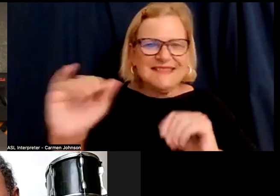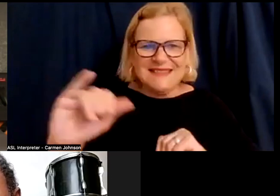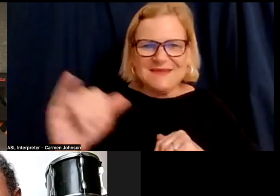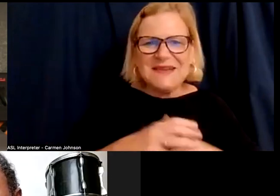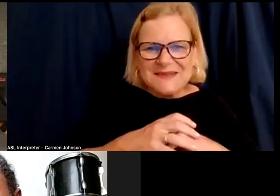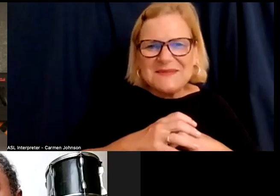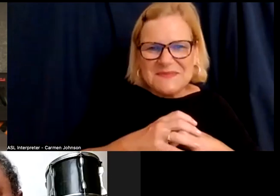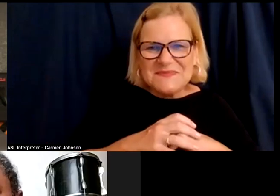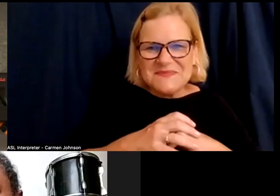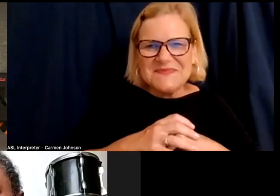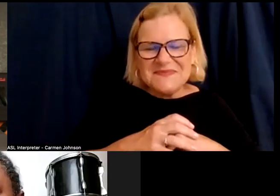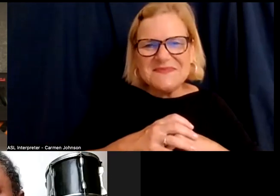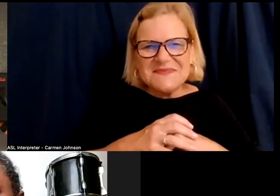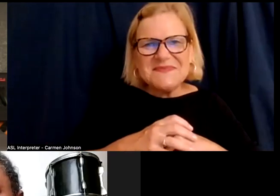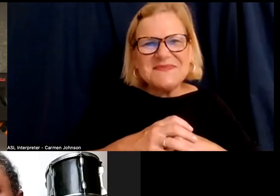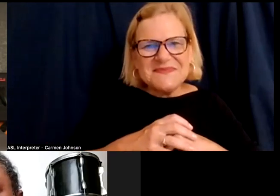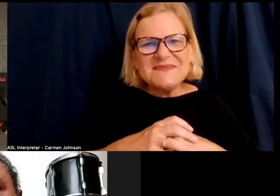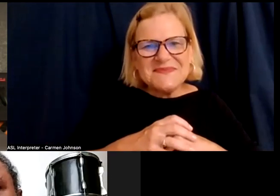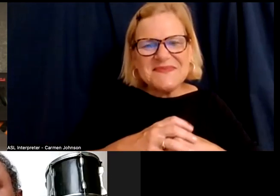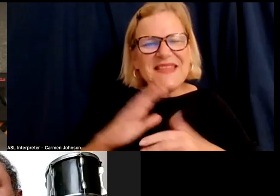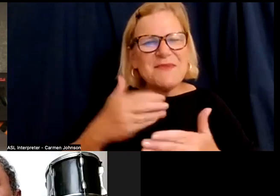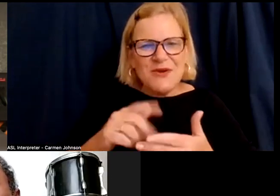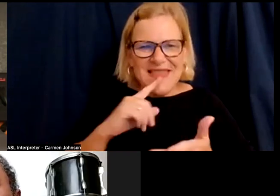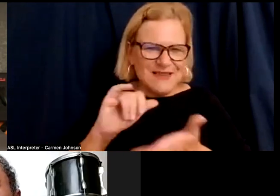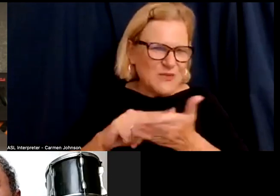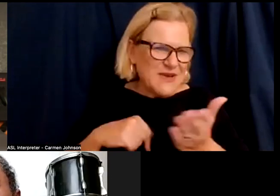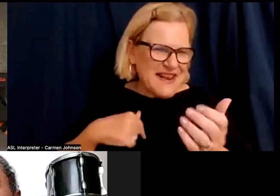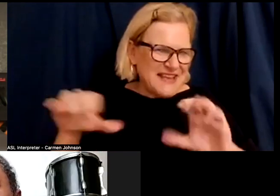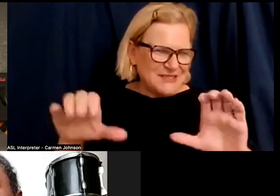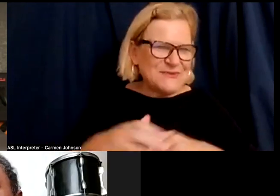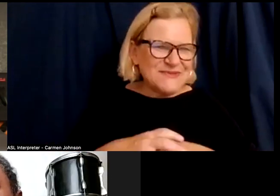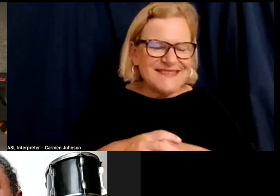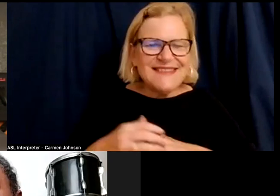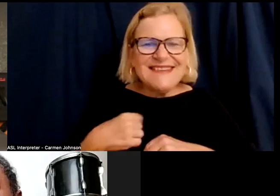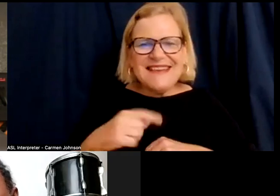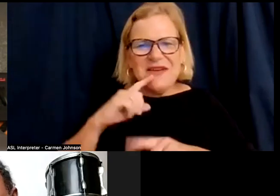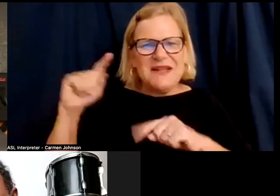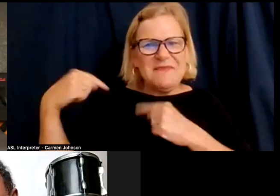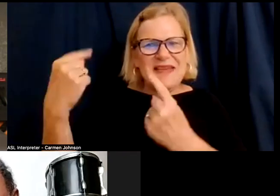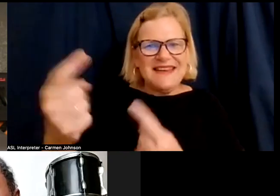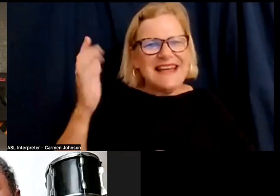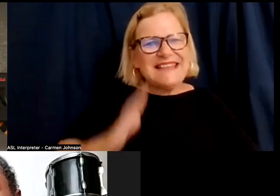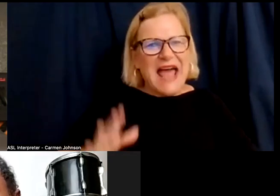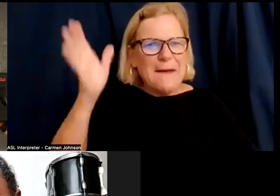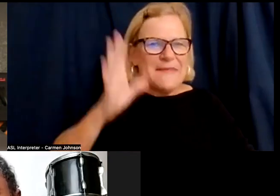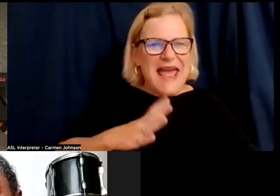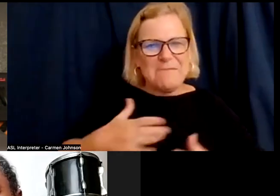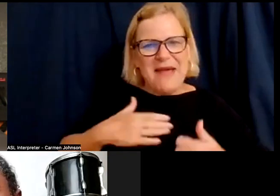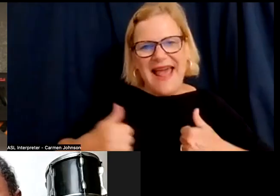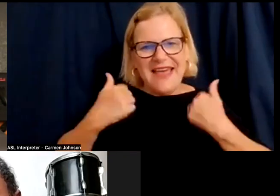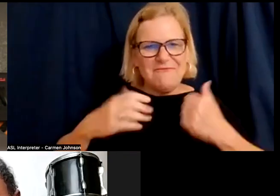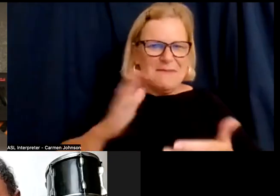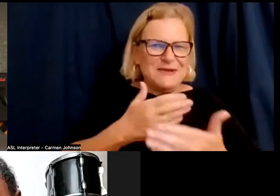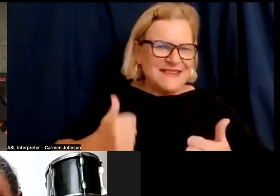So Wow. the music is what I do. And I've basically been a sideman all of my life, all of my musical